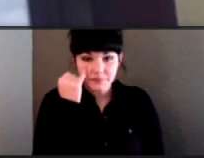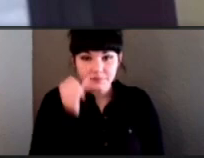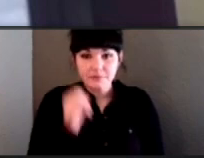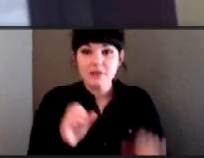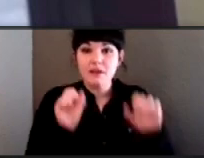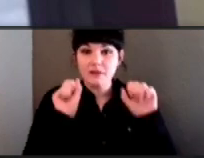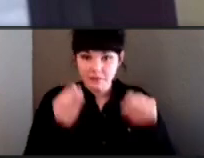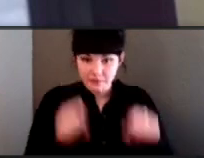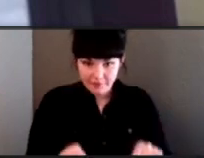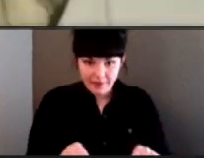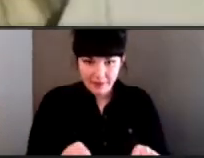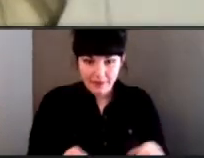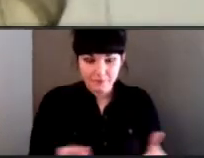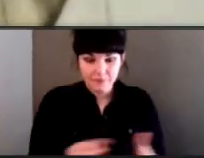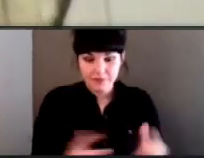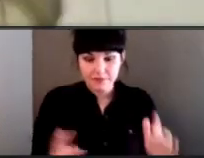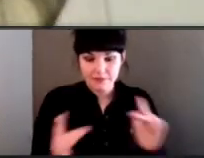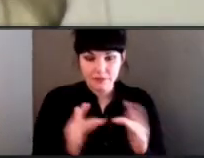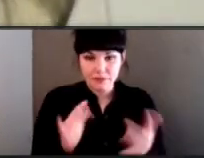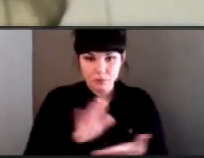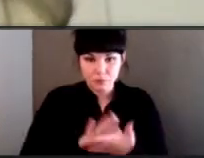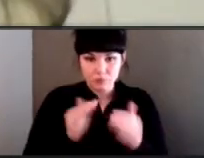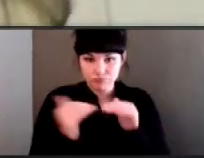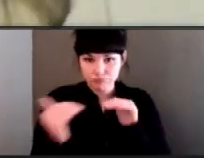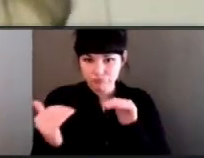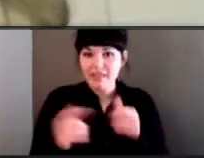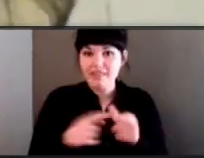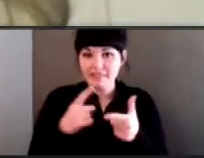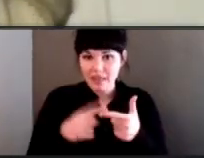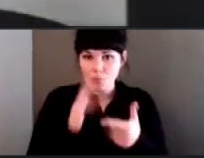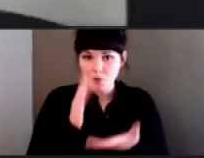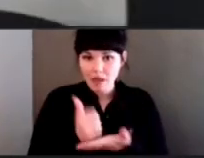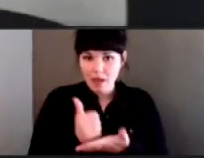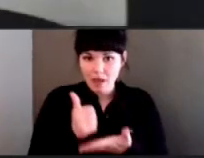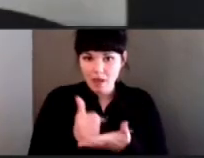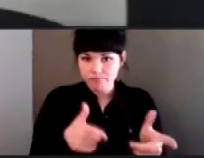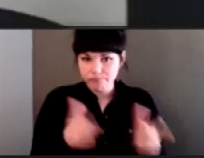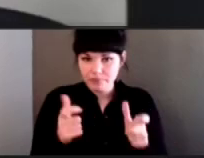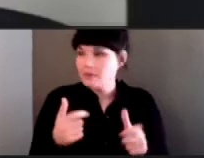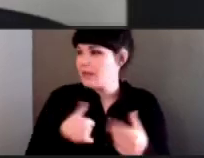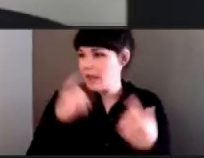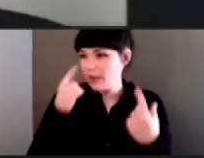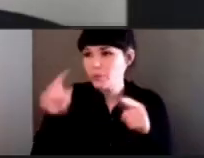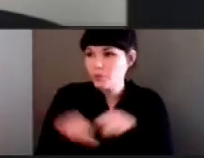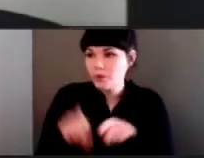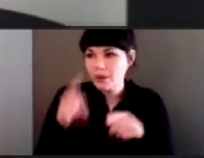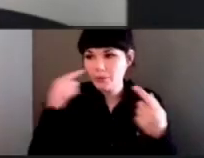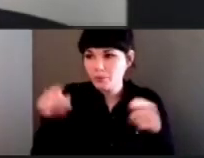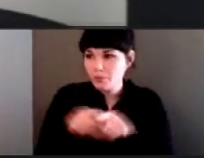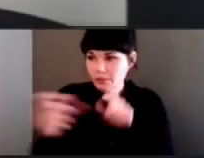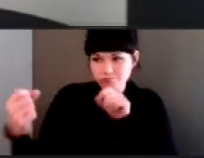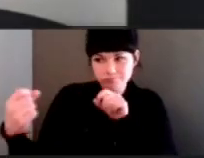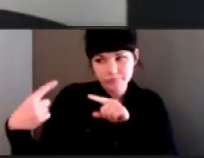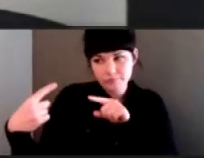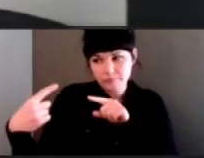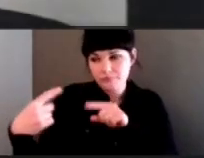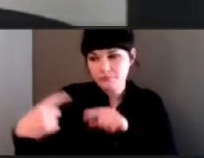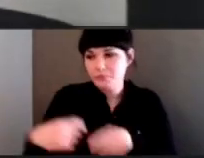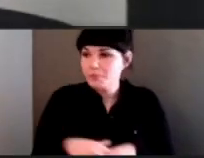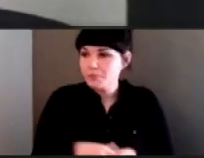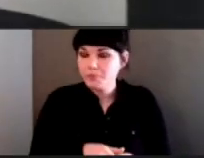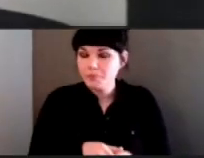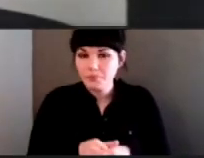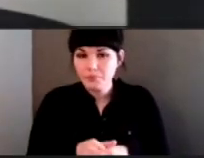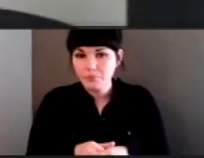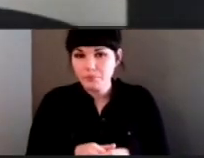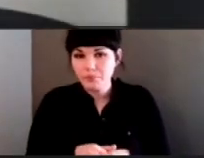faster. Great. And yeah, then Sean. I concur with that. Crystal's spot on. That's where the support is